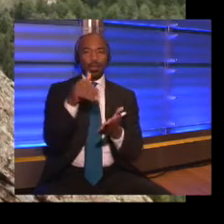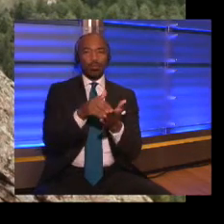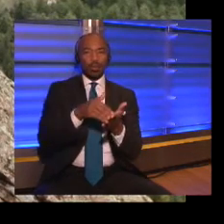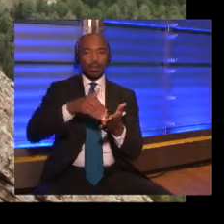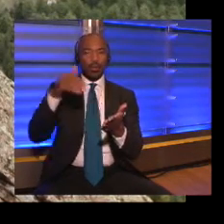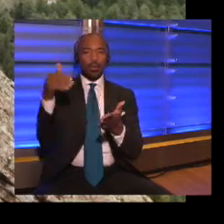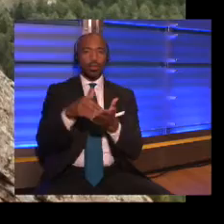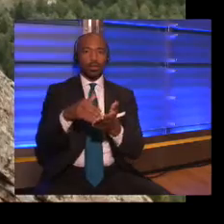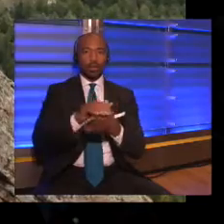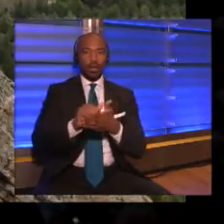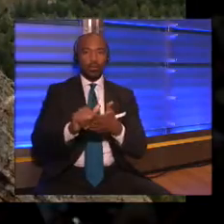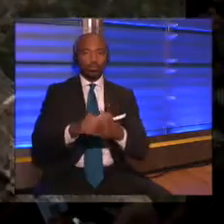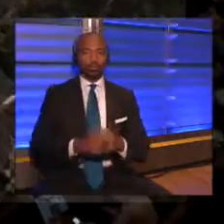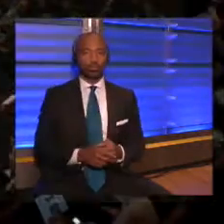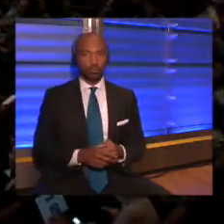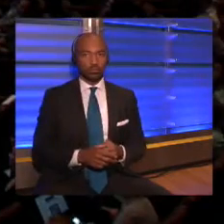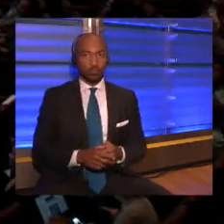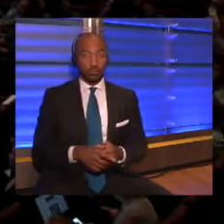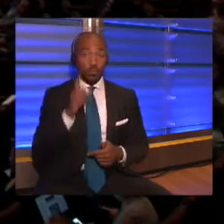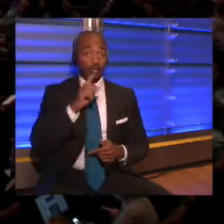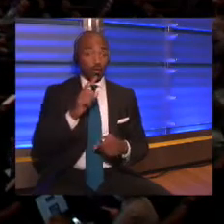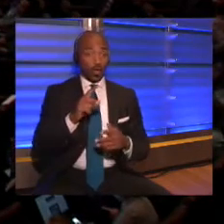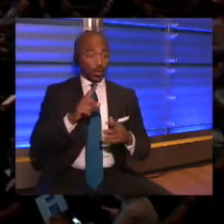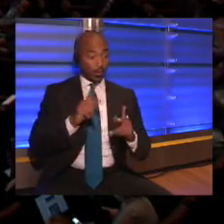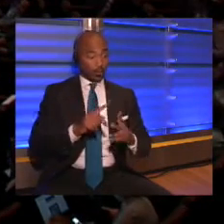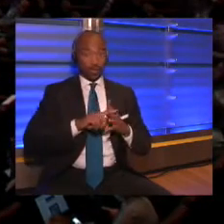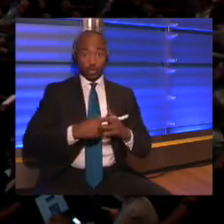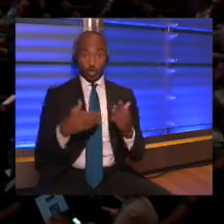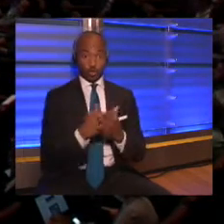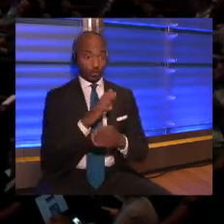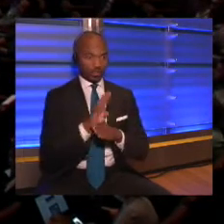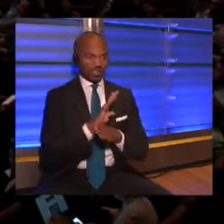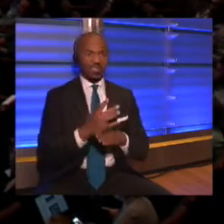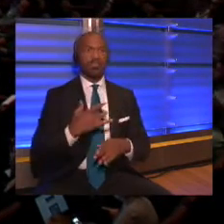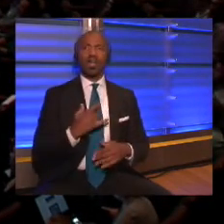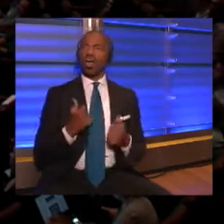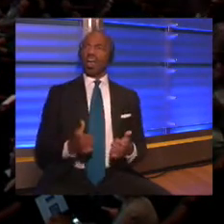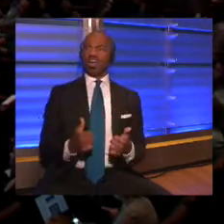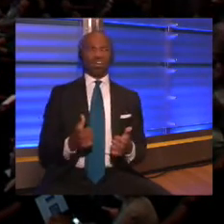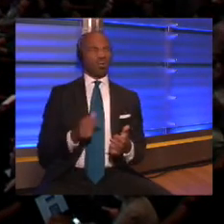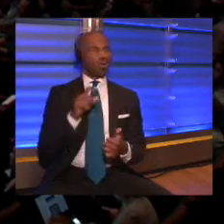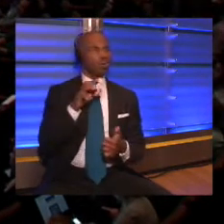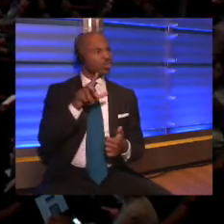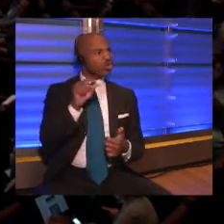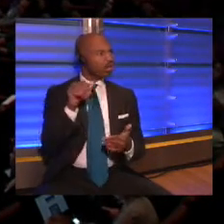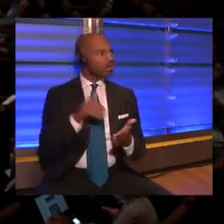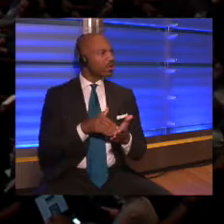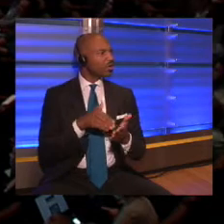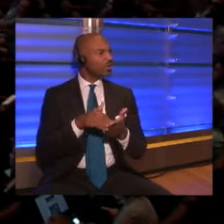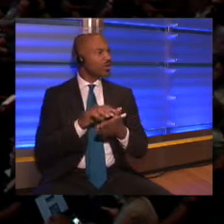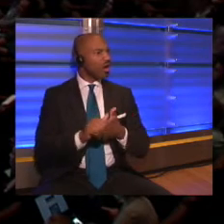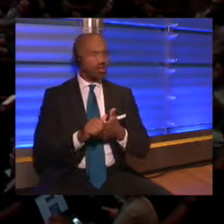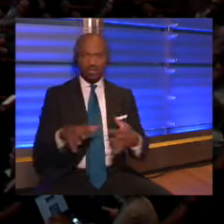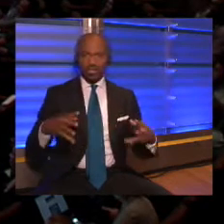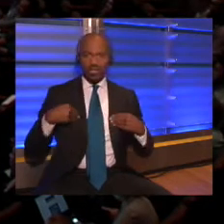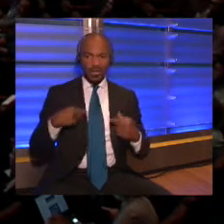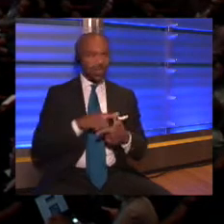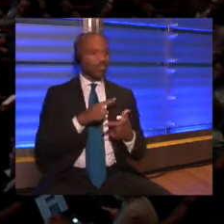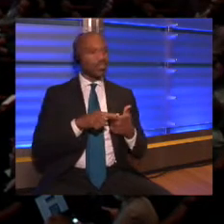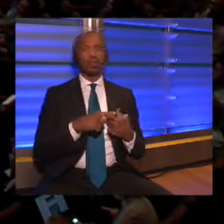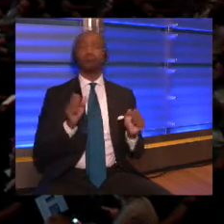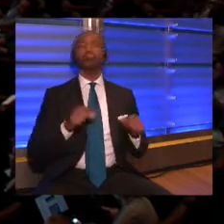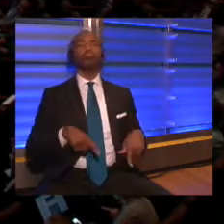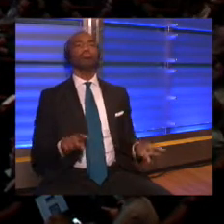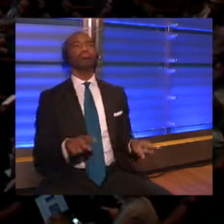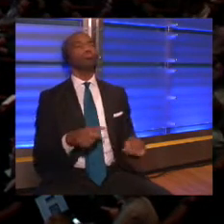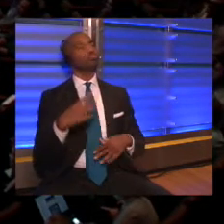That's an entrepreneur's dream, right? It's done, it's over. Go relax, go sit on a beach somewhere. But the deal